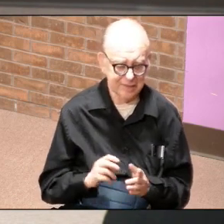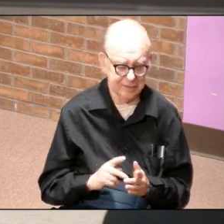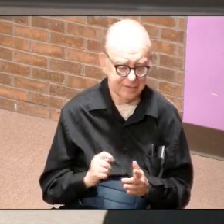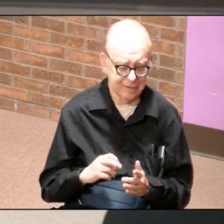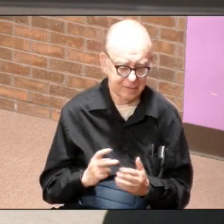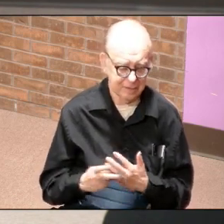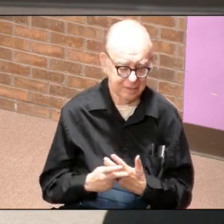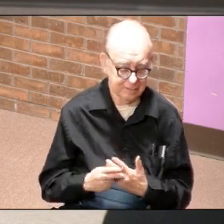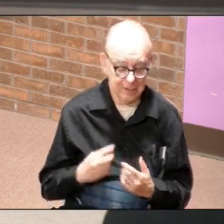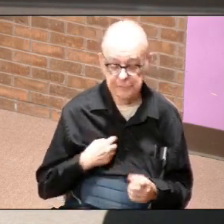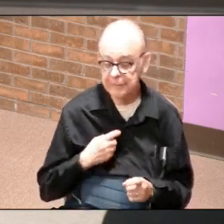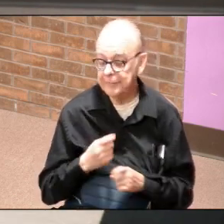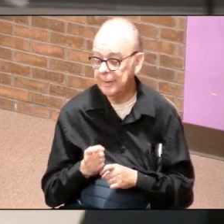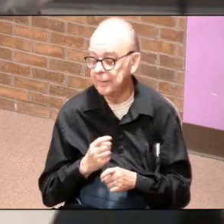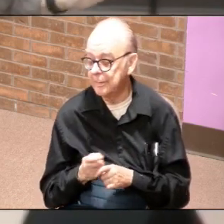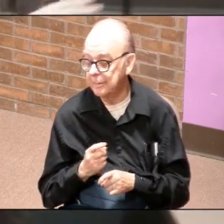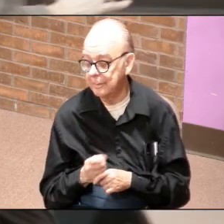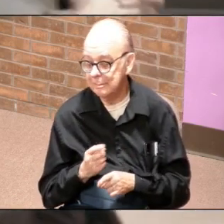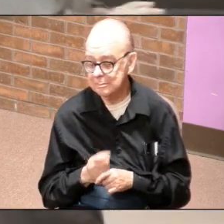I'm only kidding.